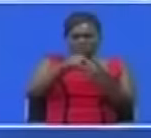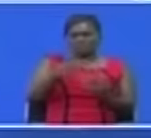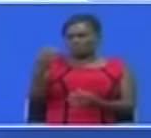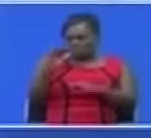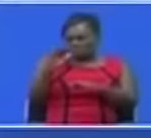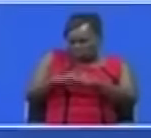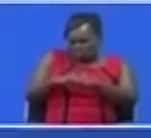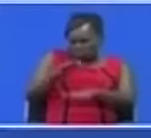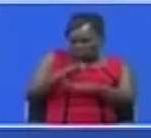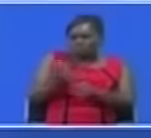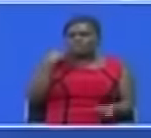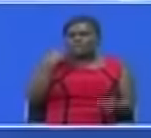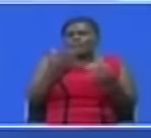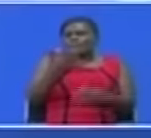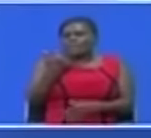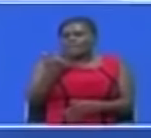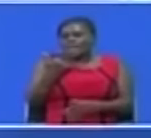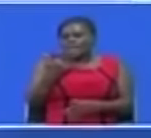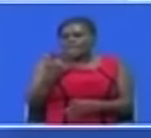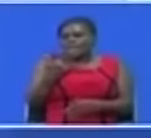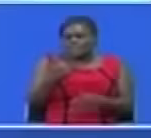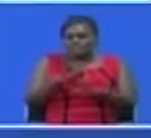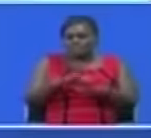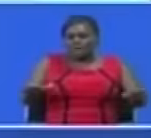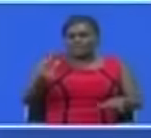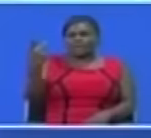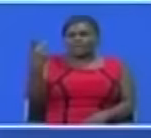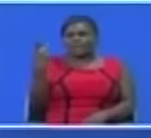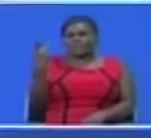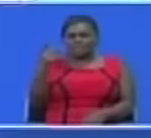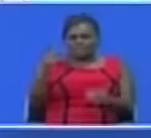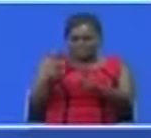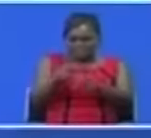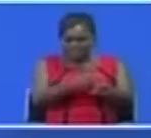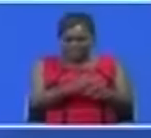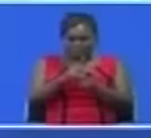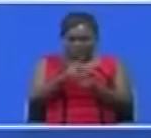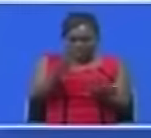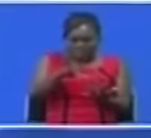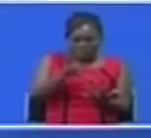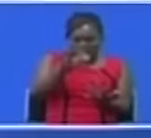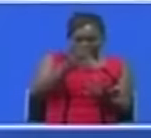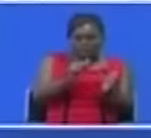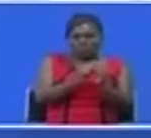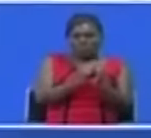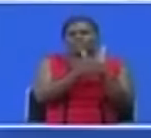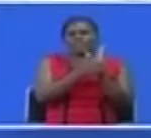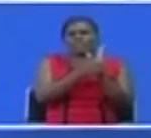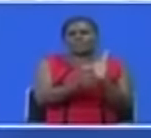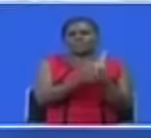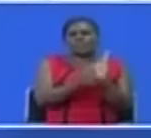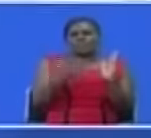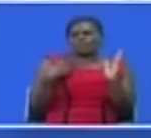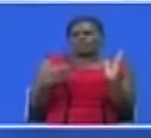blend of fine teas from some of the best tea estates in Kenya, carefully selected by expert tea tasters for